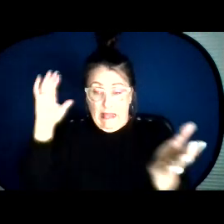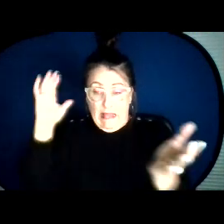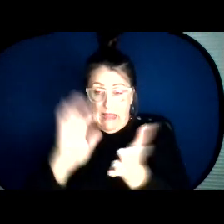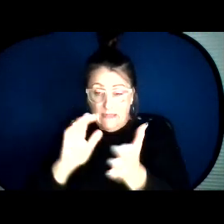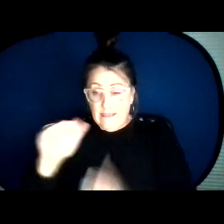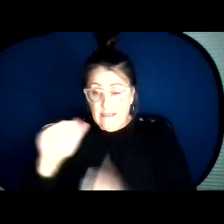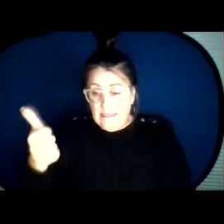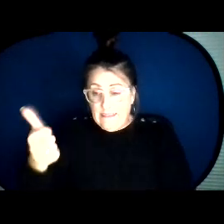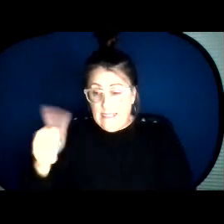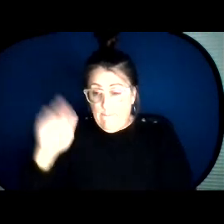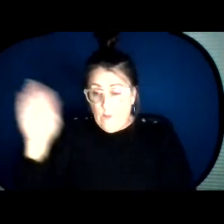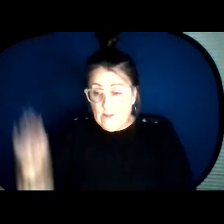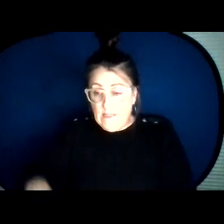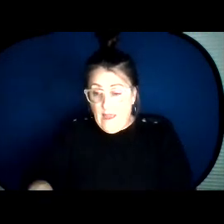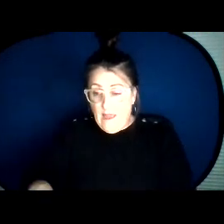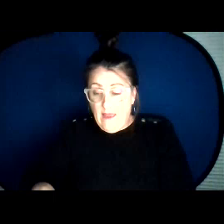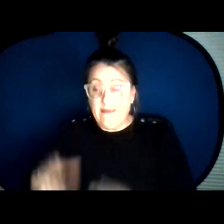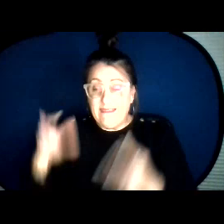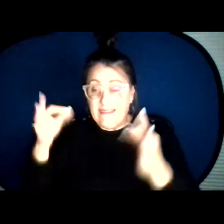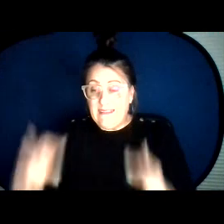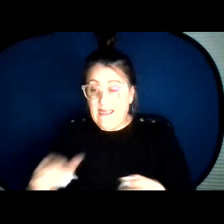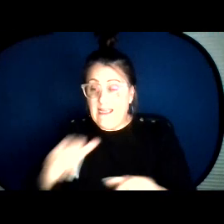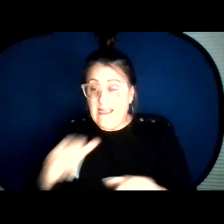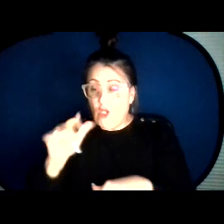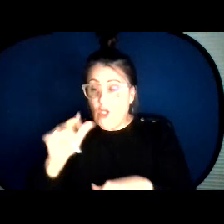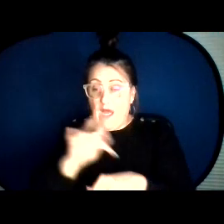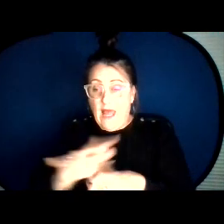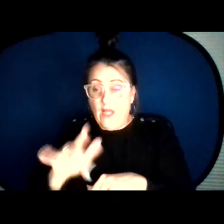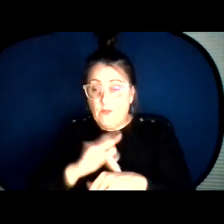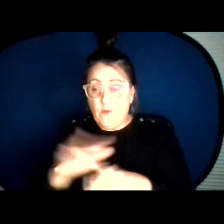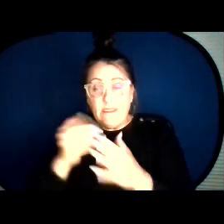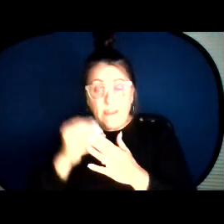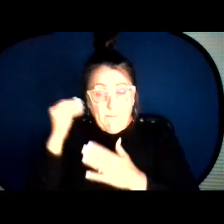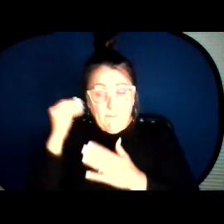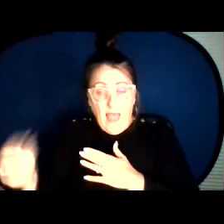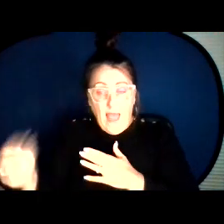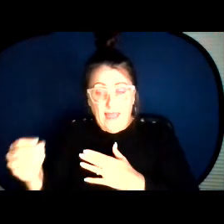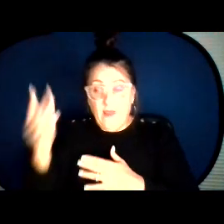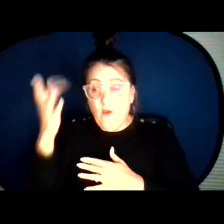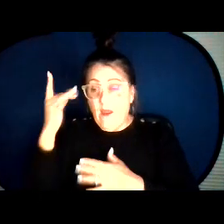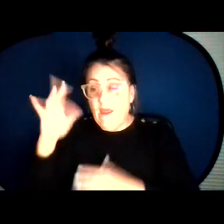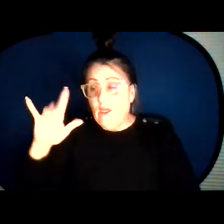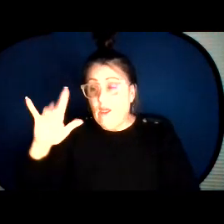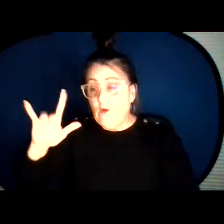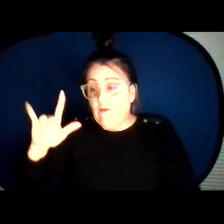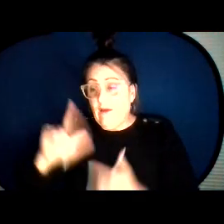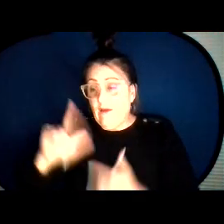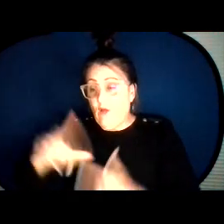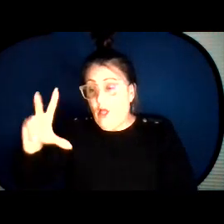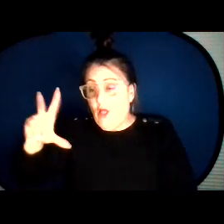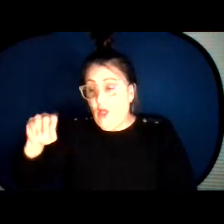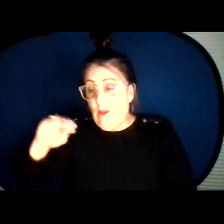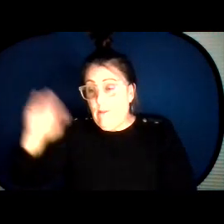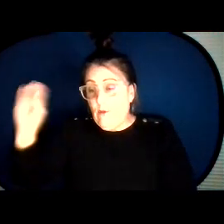tenants have been determined ineligible to purchase at an affordable price due to exceeding the 25 to 30% limit set by